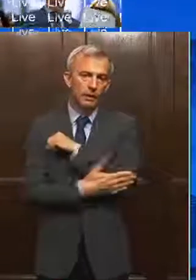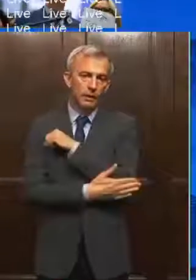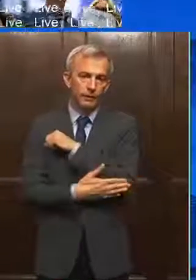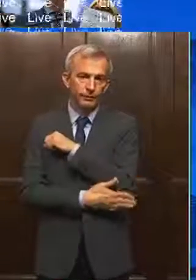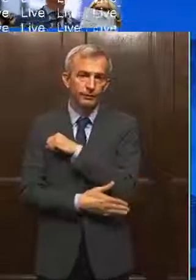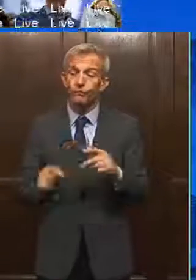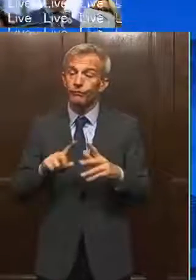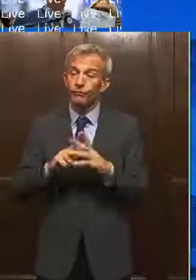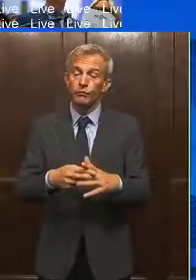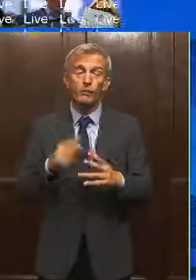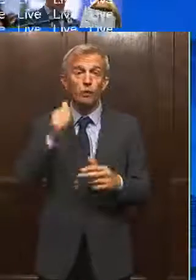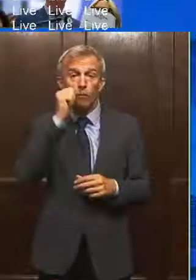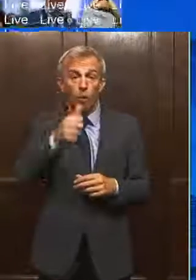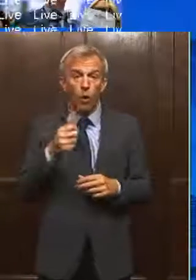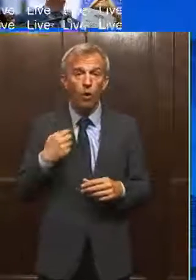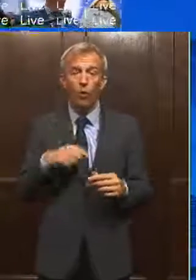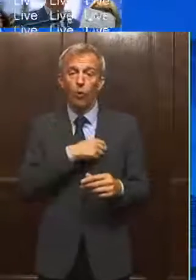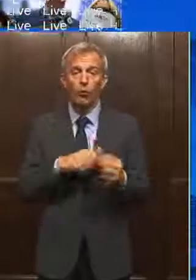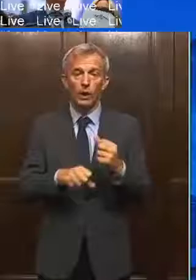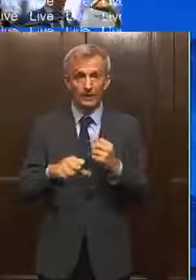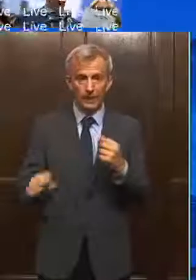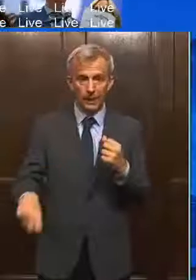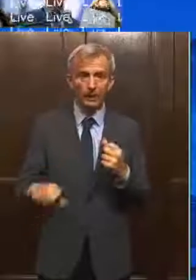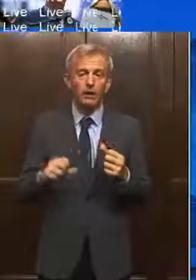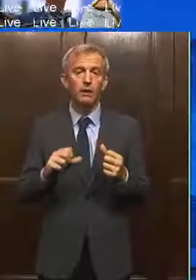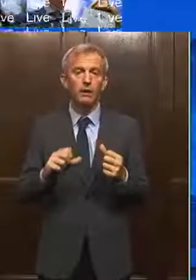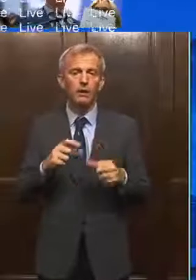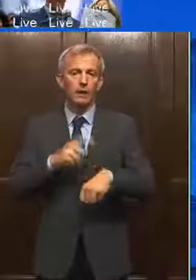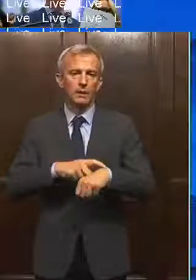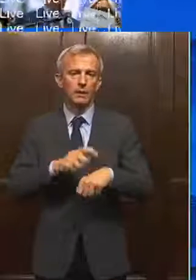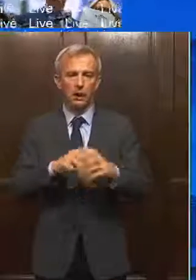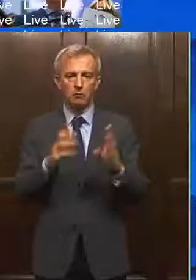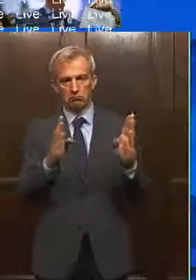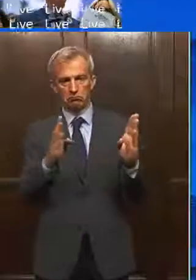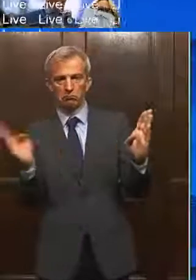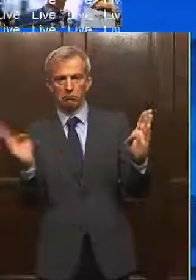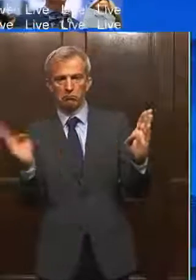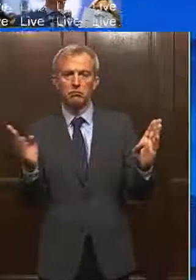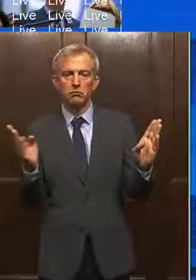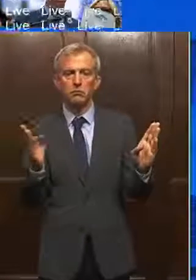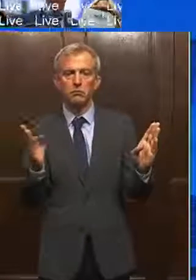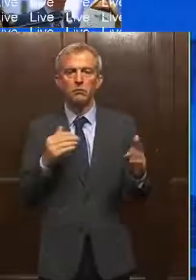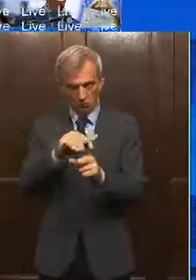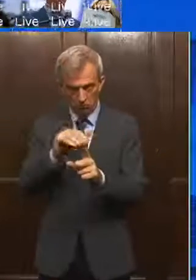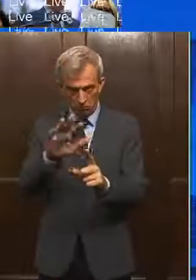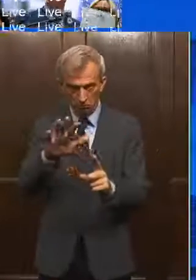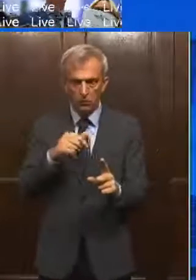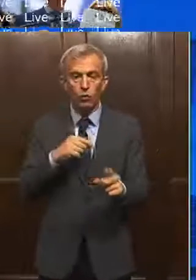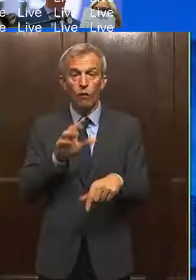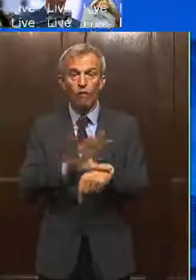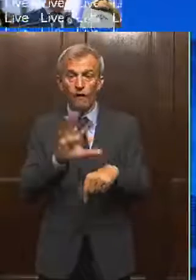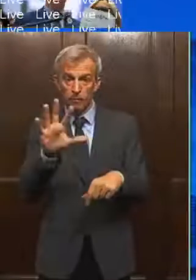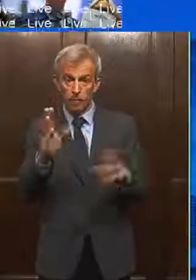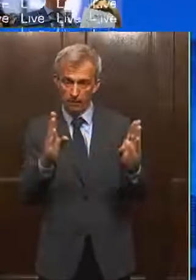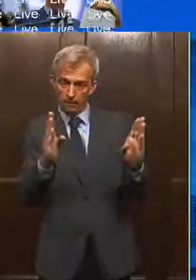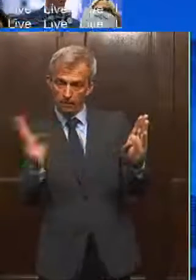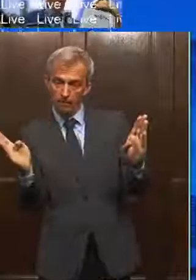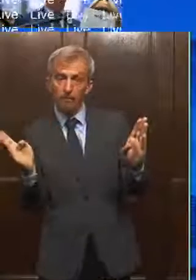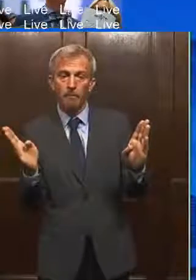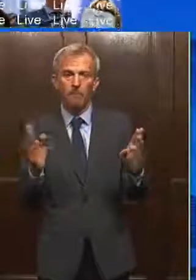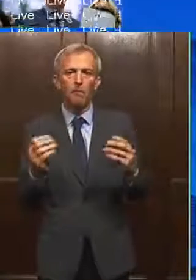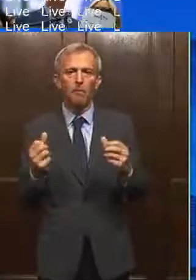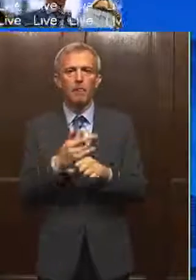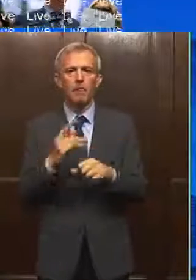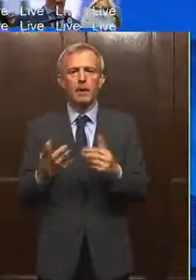tomorrow, we are extending hours, as I mentioned, but I wanted to remind you, at all of our testing sites to 5 p.m. to make it more convenient for you and to help with